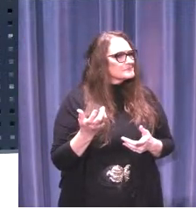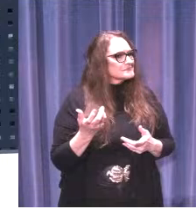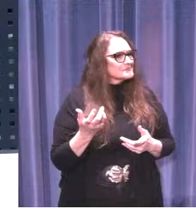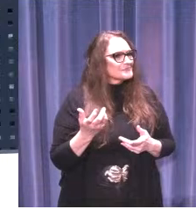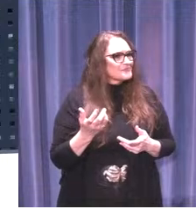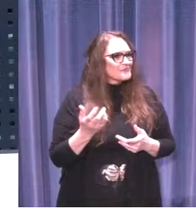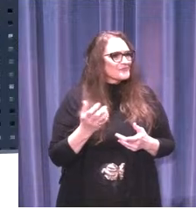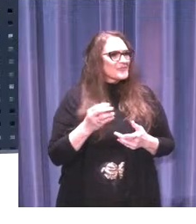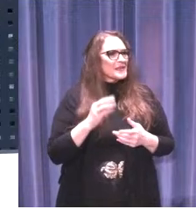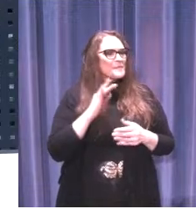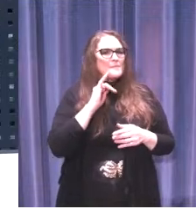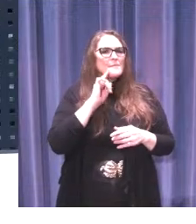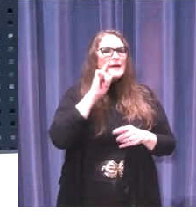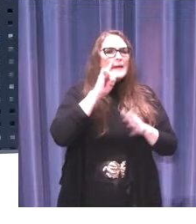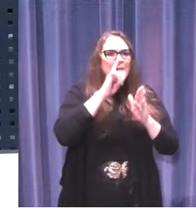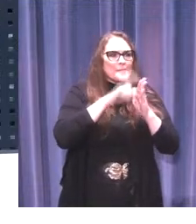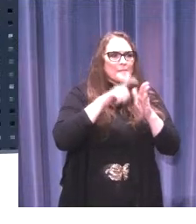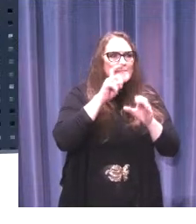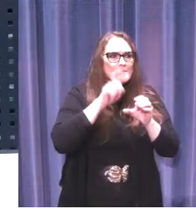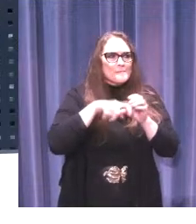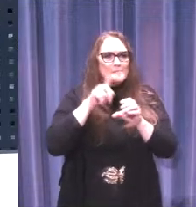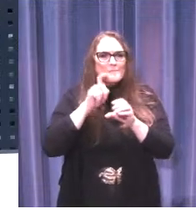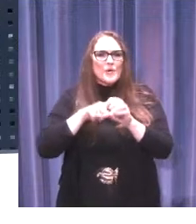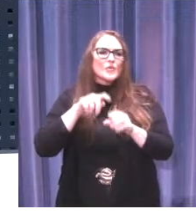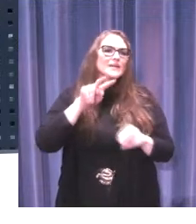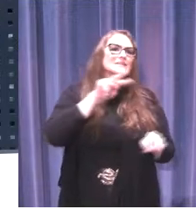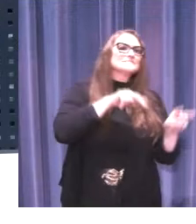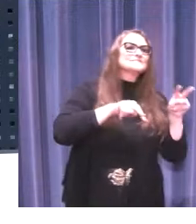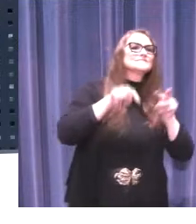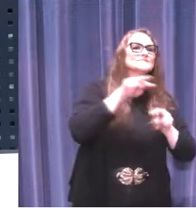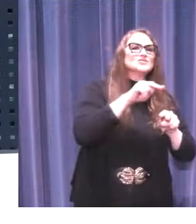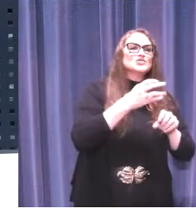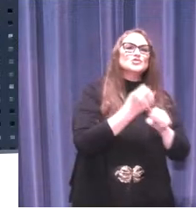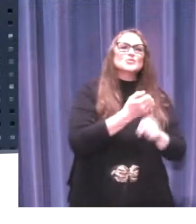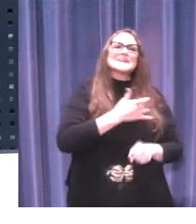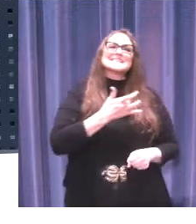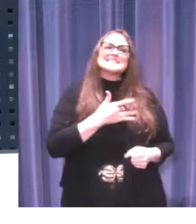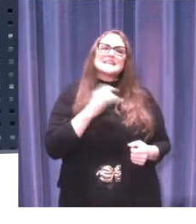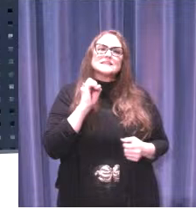by poking around, you get a sense of